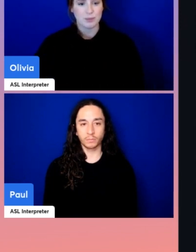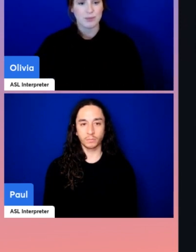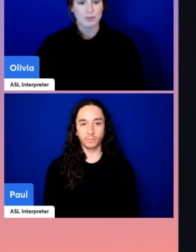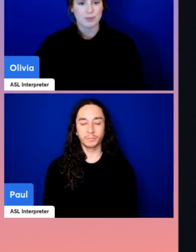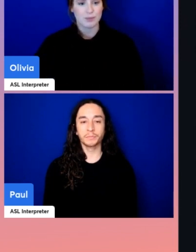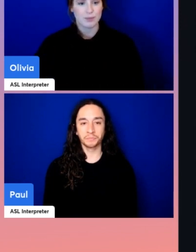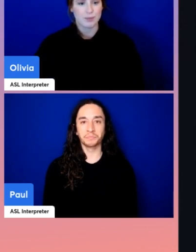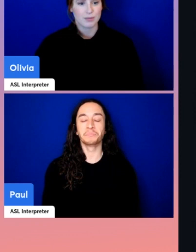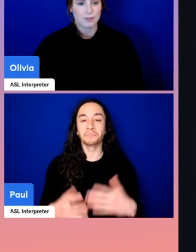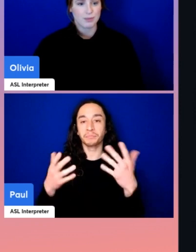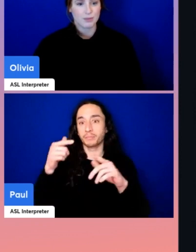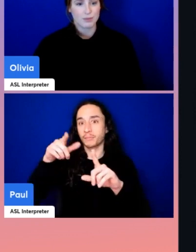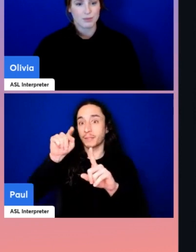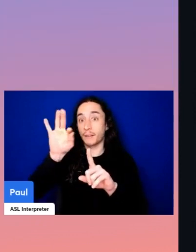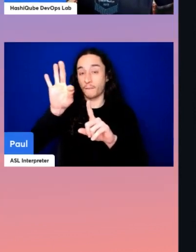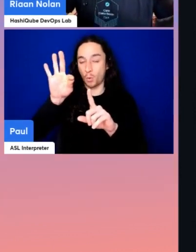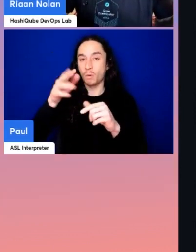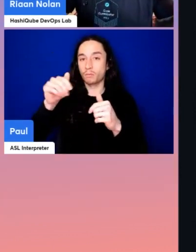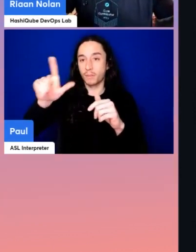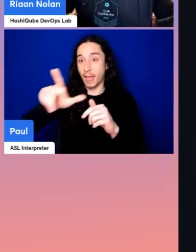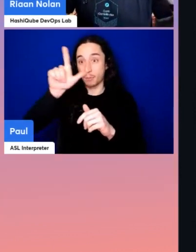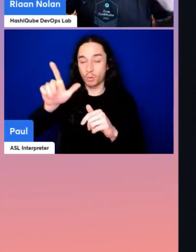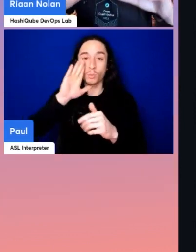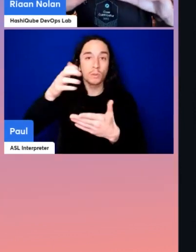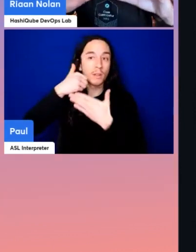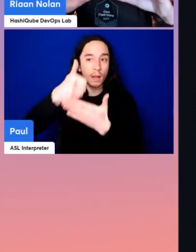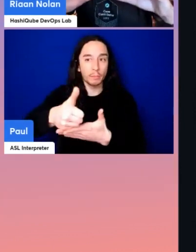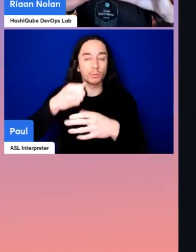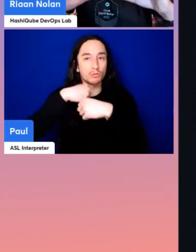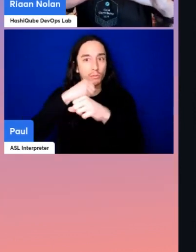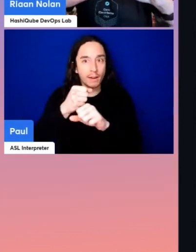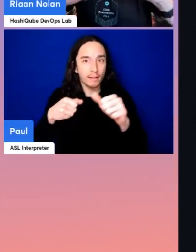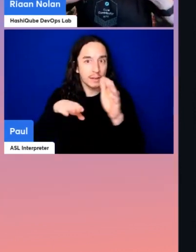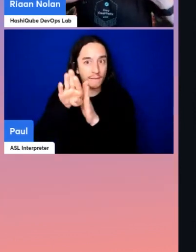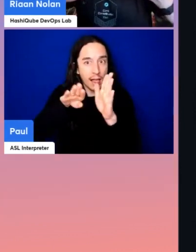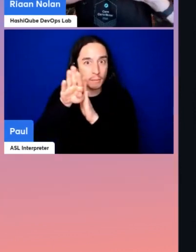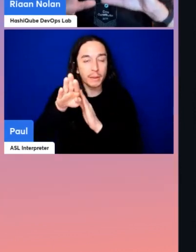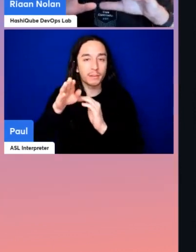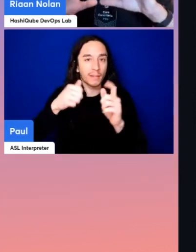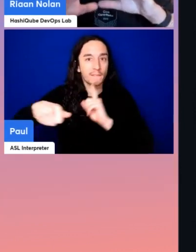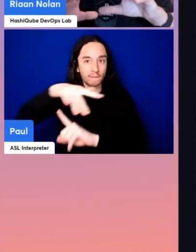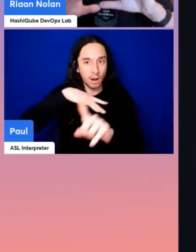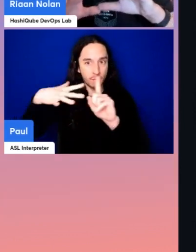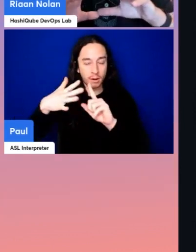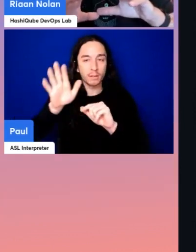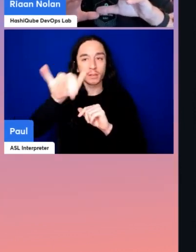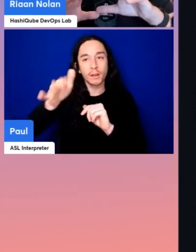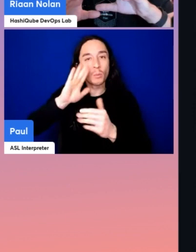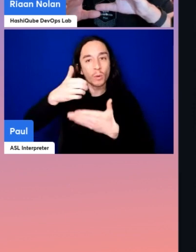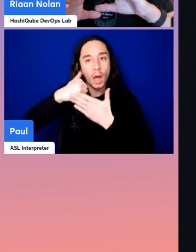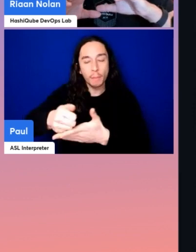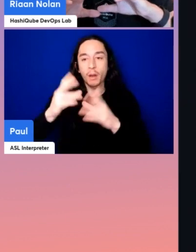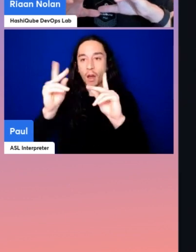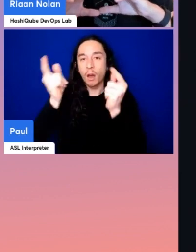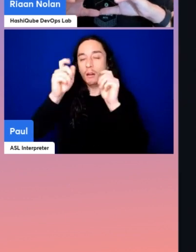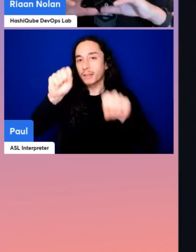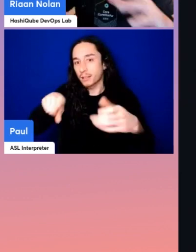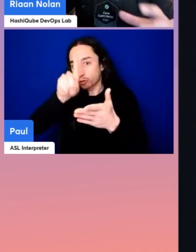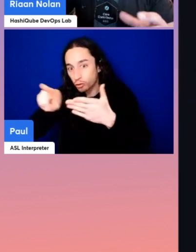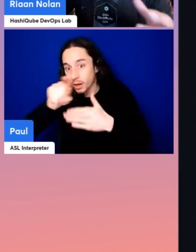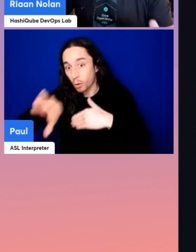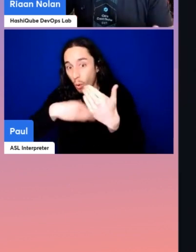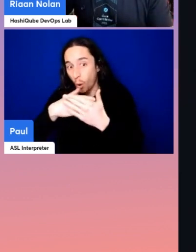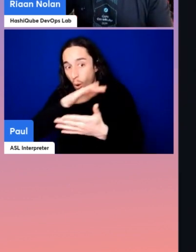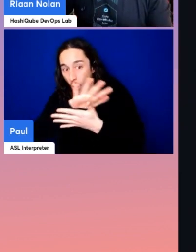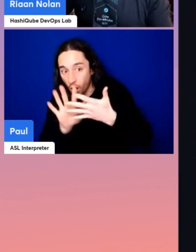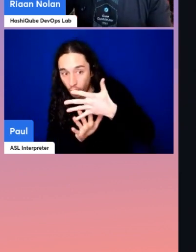library just helps you create a development environment that will help you quickly check all of your modules and help